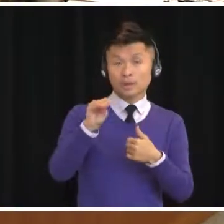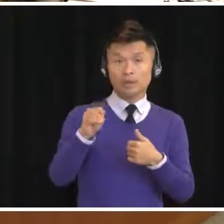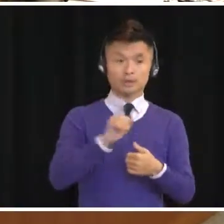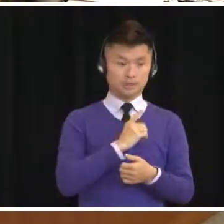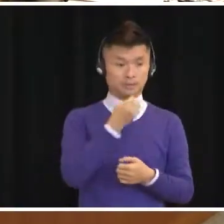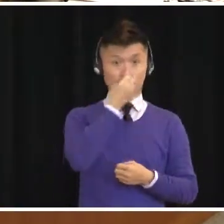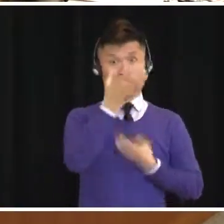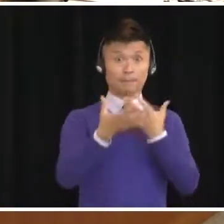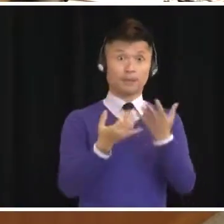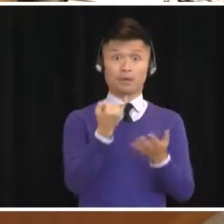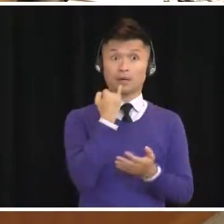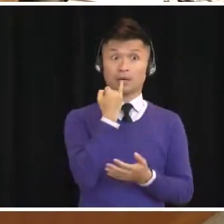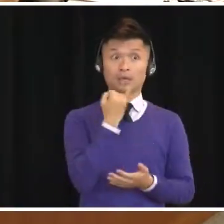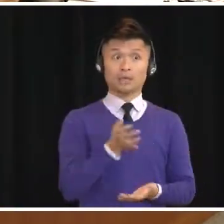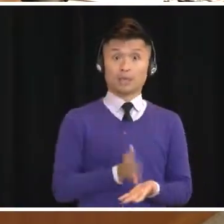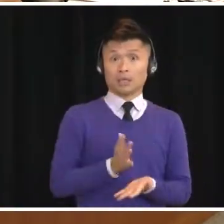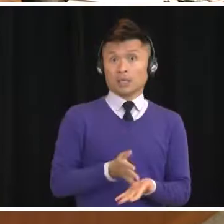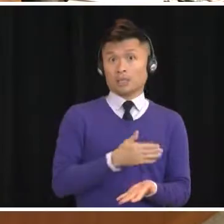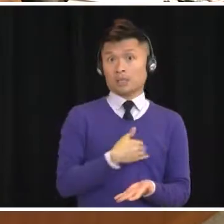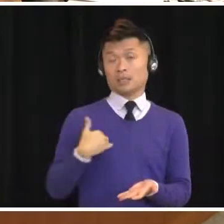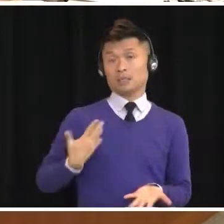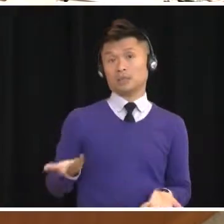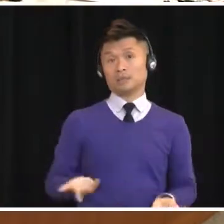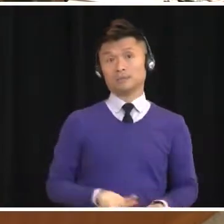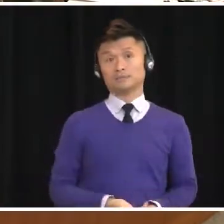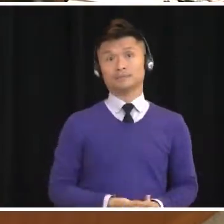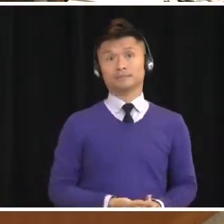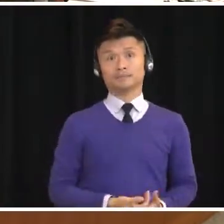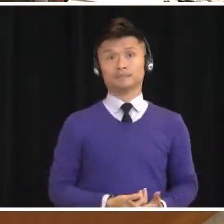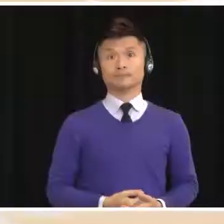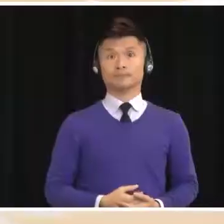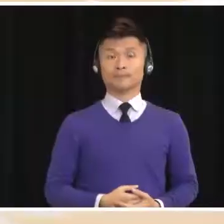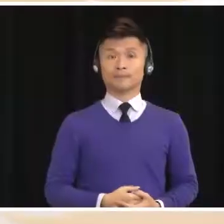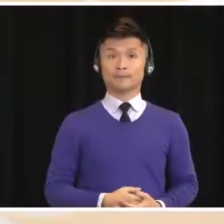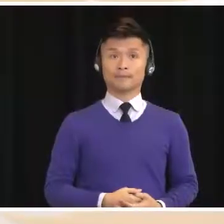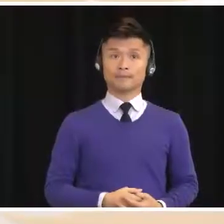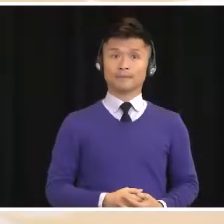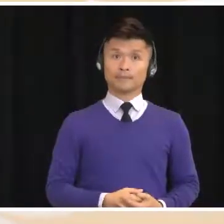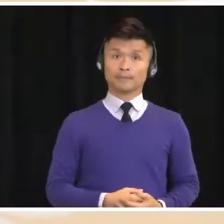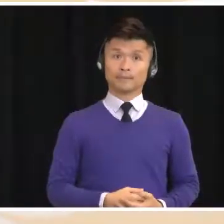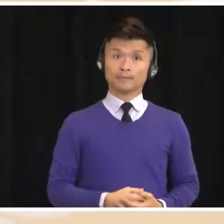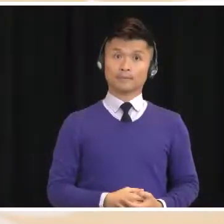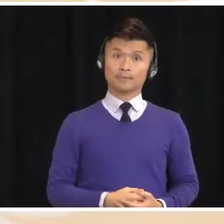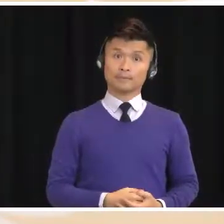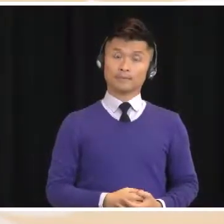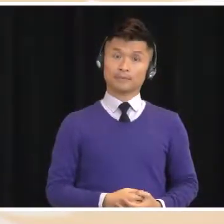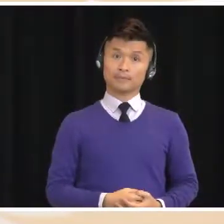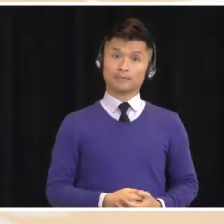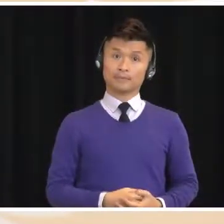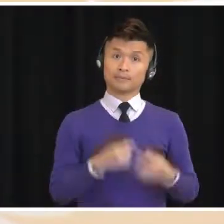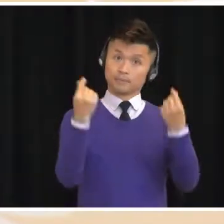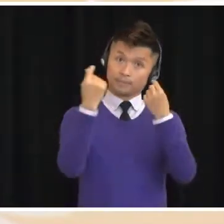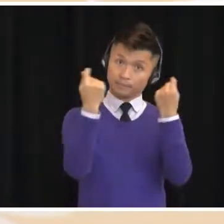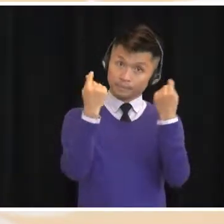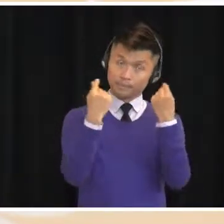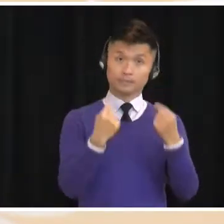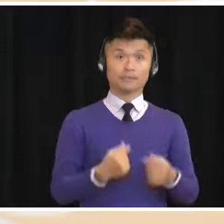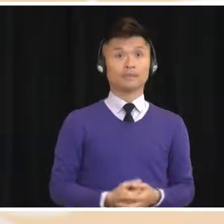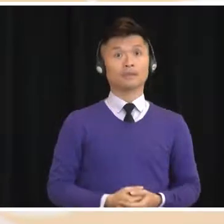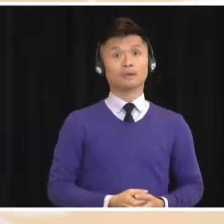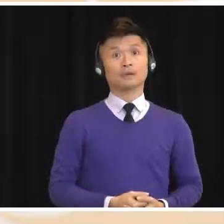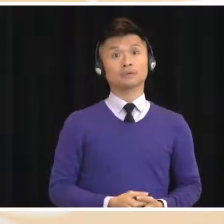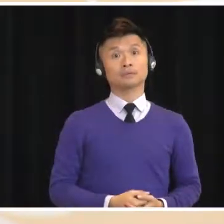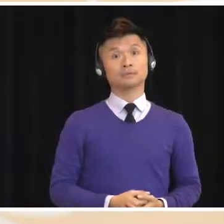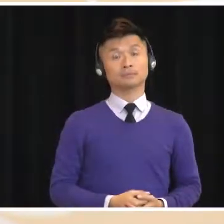a divorce procedure and children, and the matter of custody, the